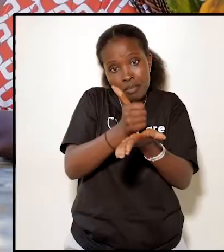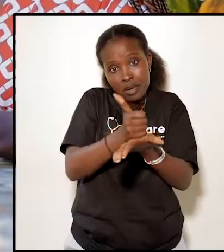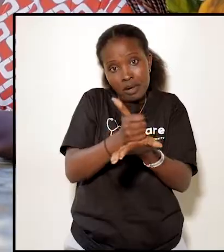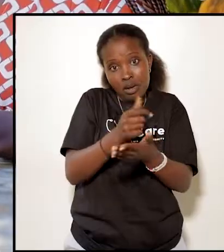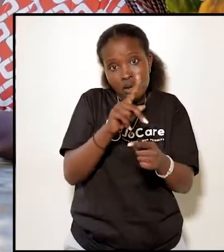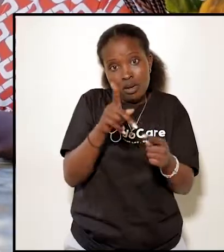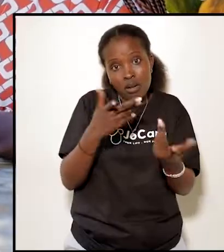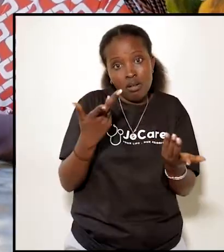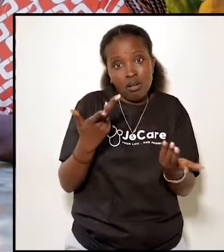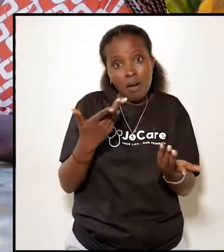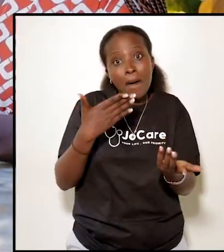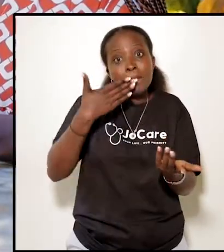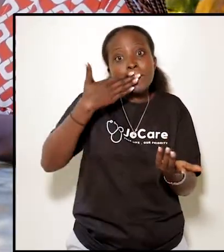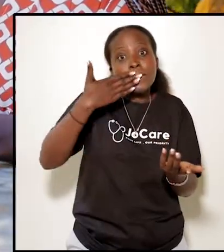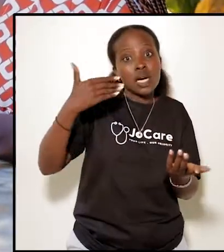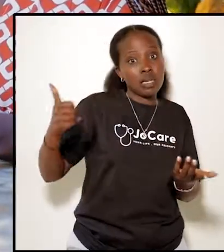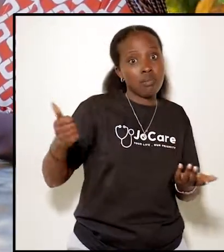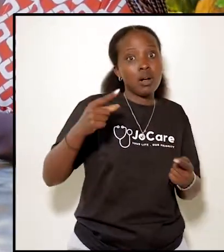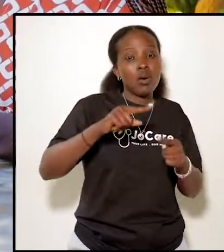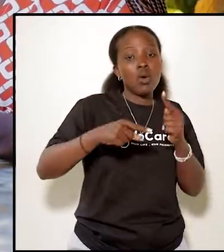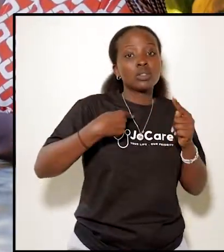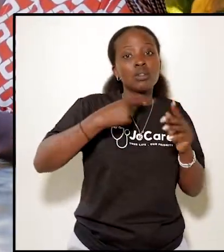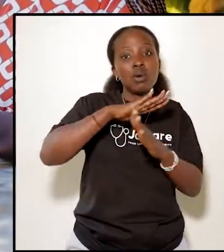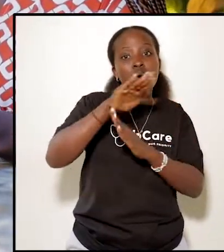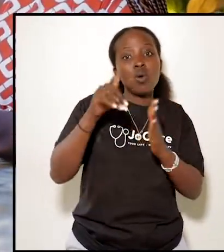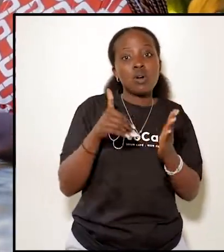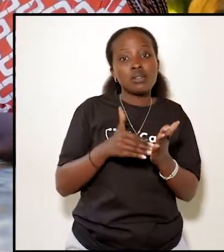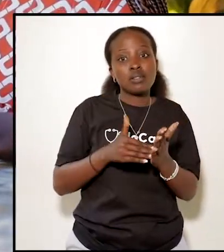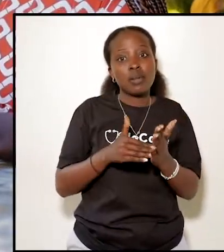maybe other symptoms like